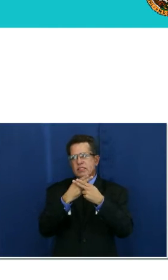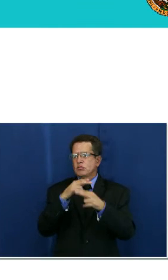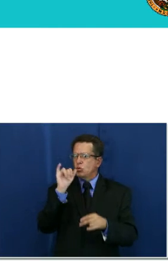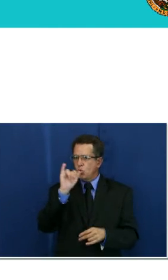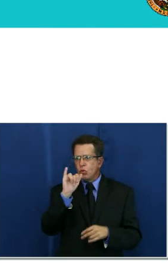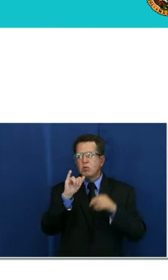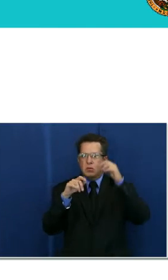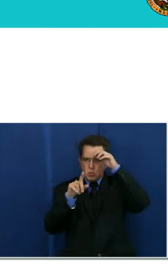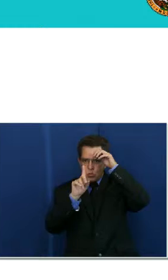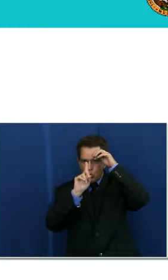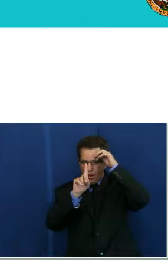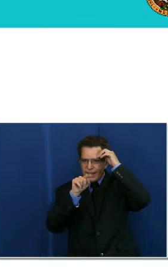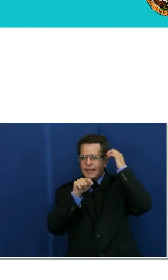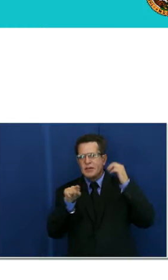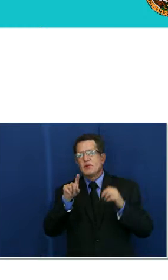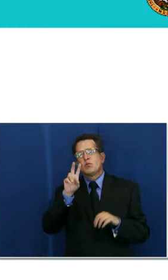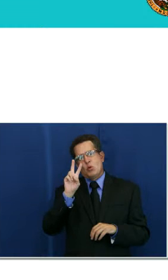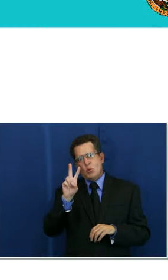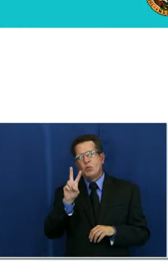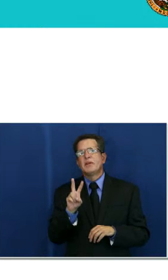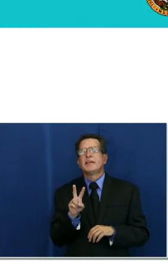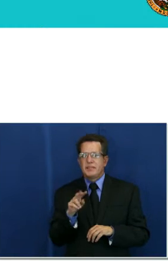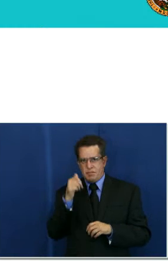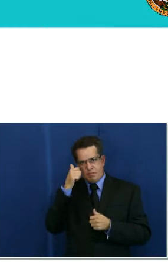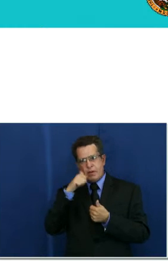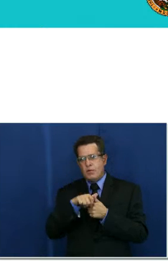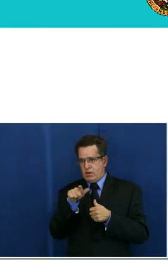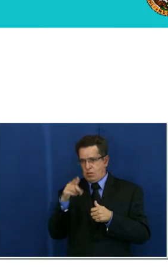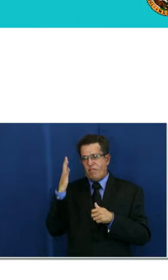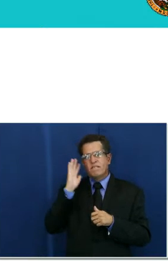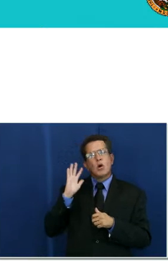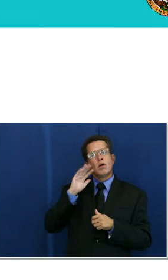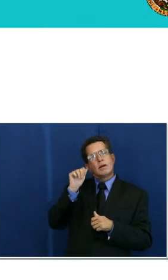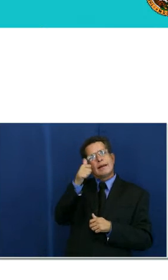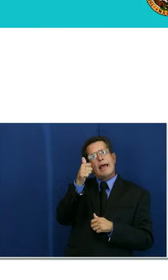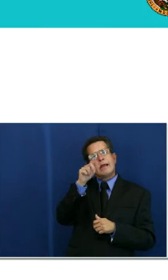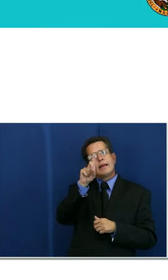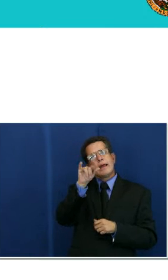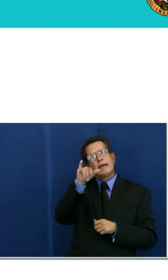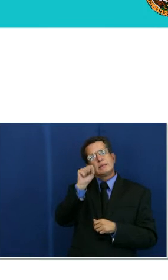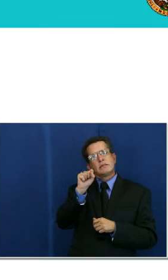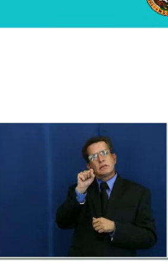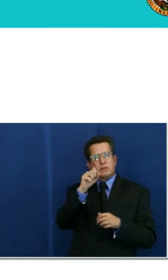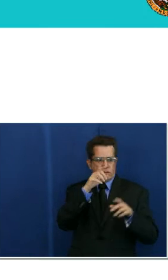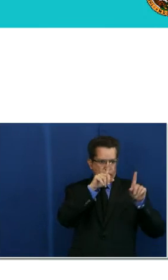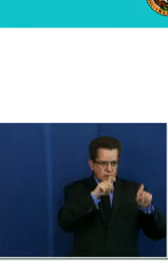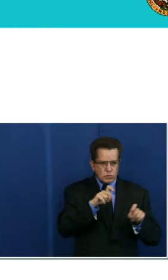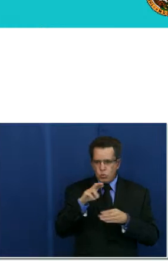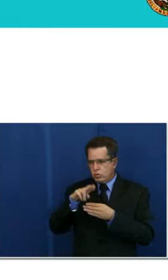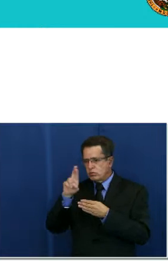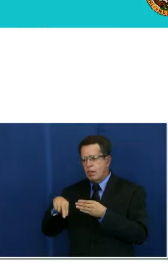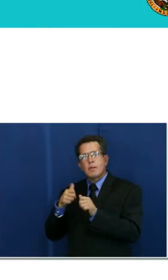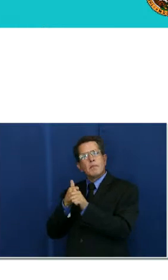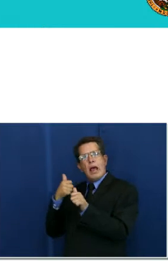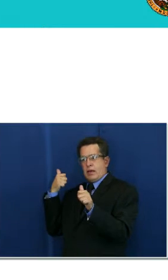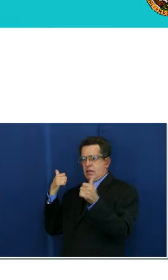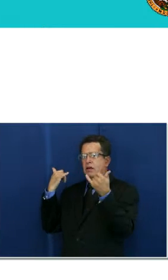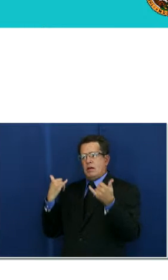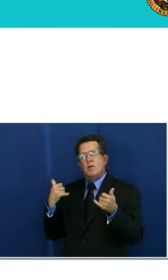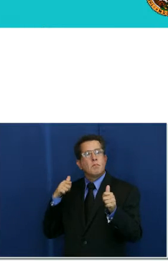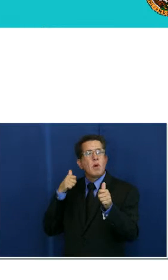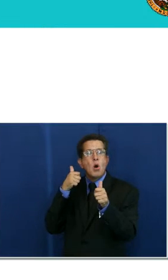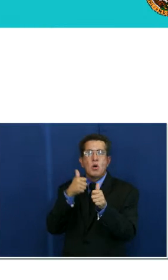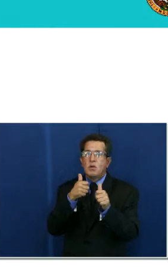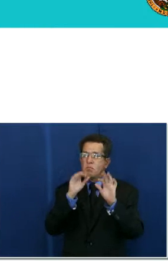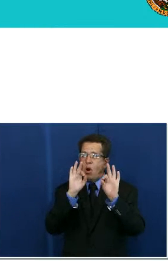walk-in labs are now between 1 and 2 days. You remember it wasn't that long ago. Those were 8, 9, 10 days. Our FQHCs, our clinics, again, right